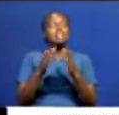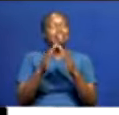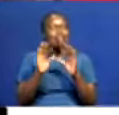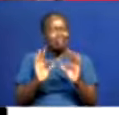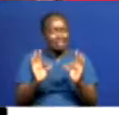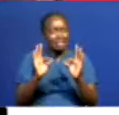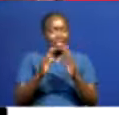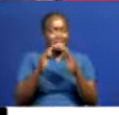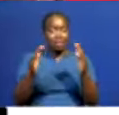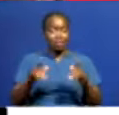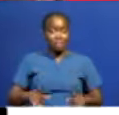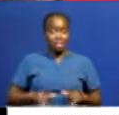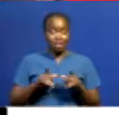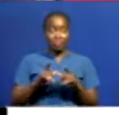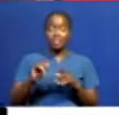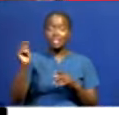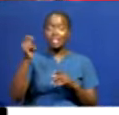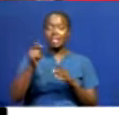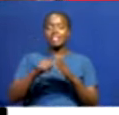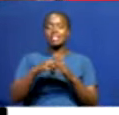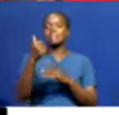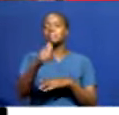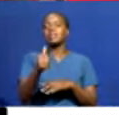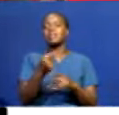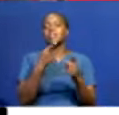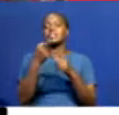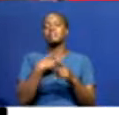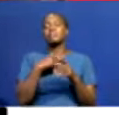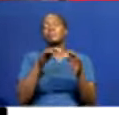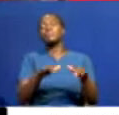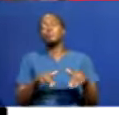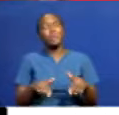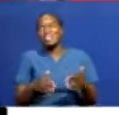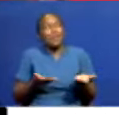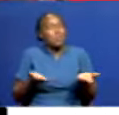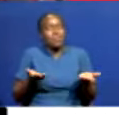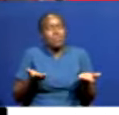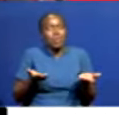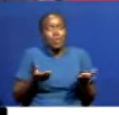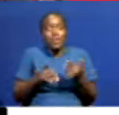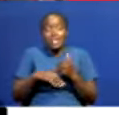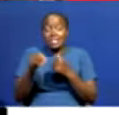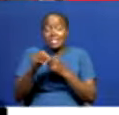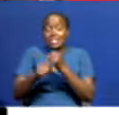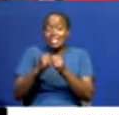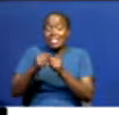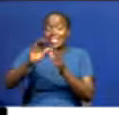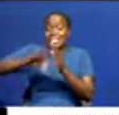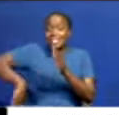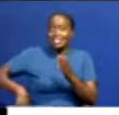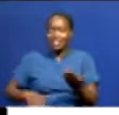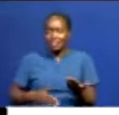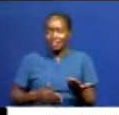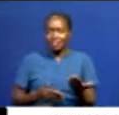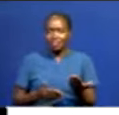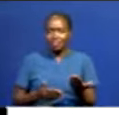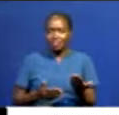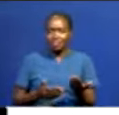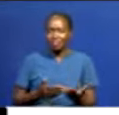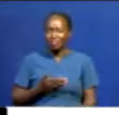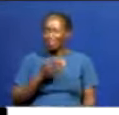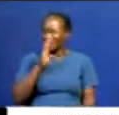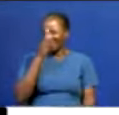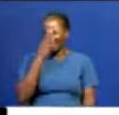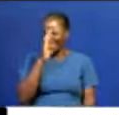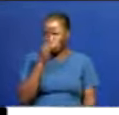yet to begin in Kenya. And you are telling me, let us wait. We are 60 years late. I don't think it